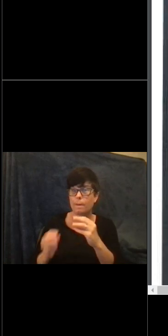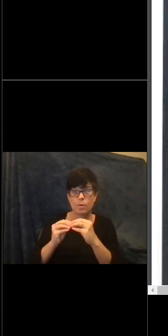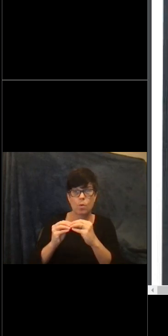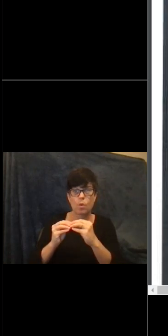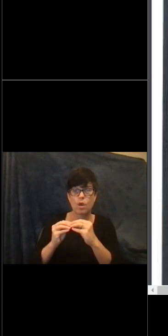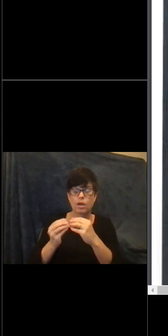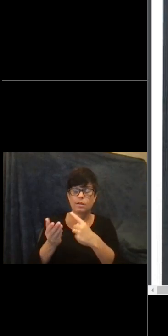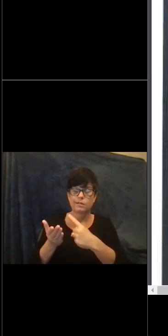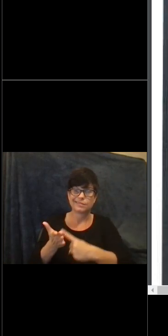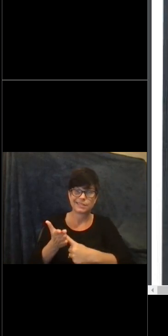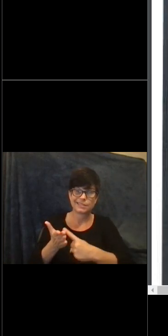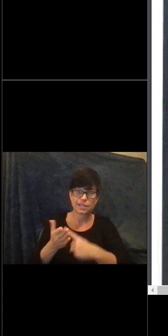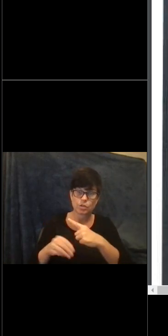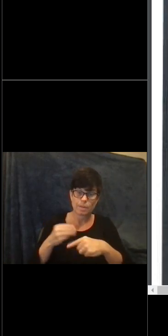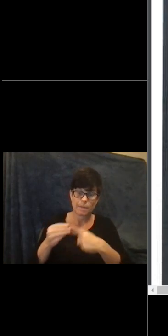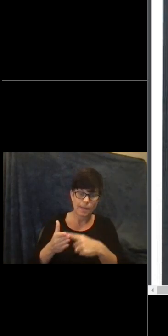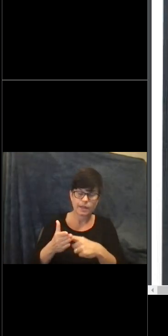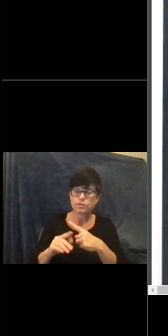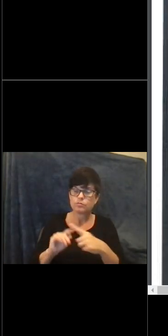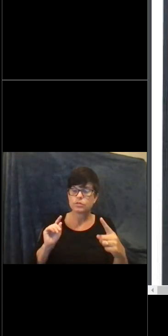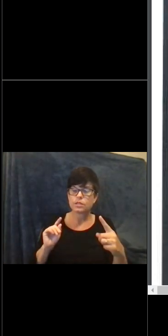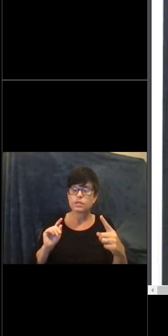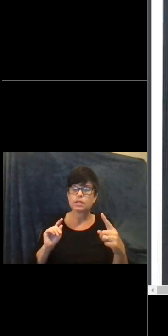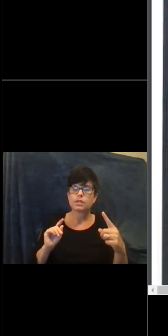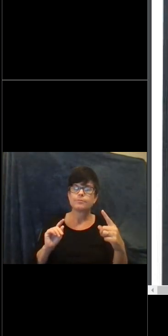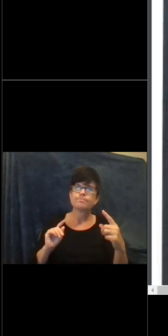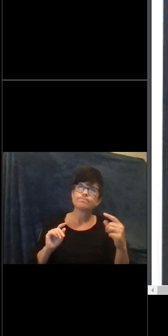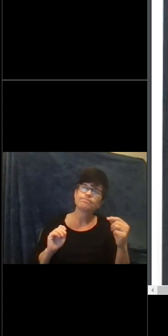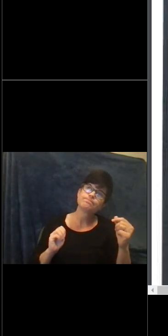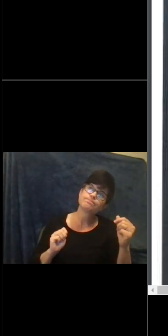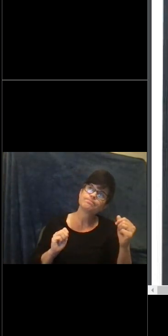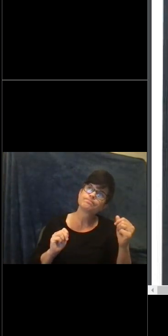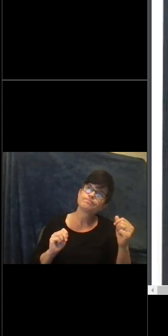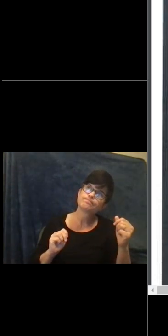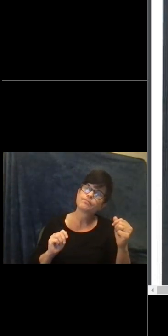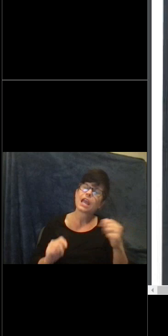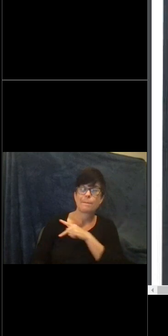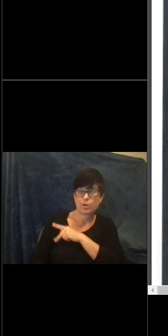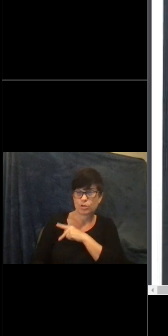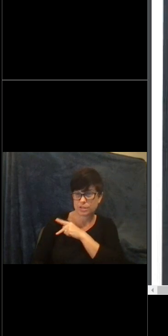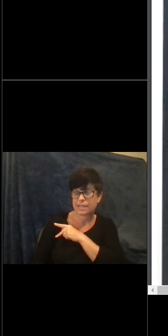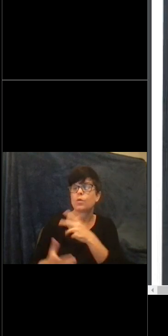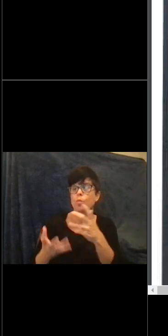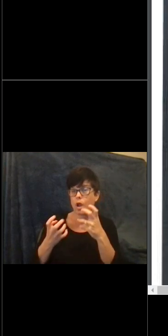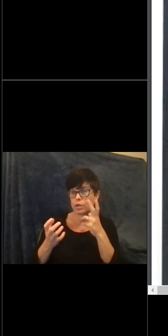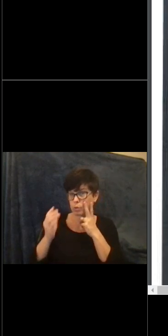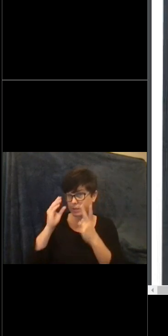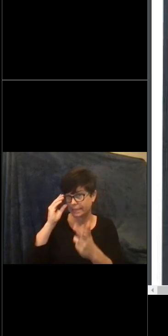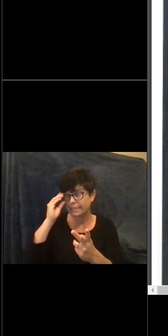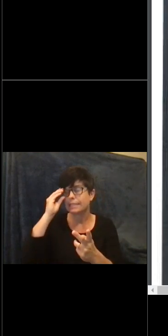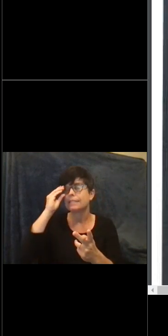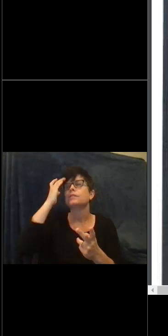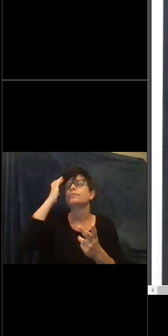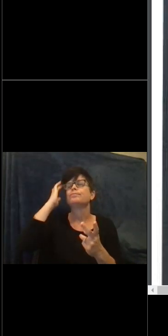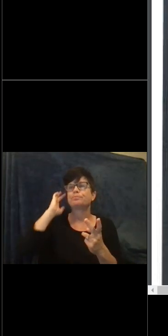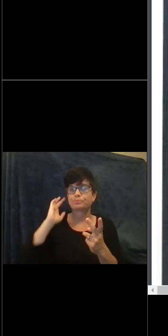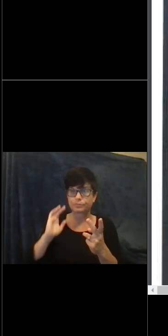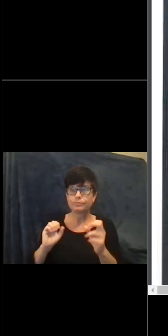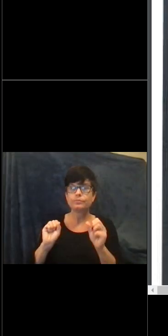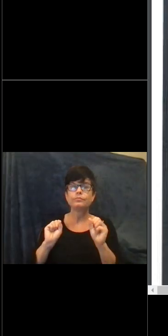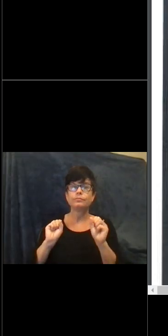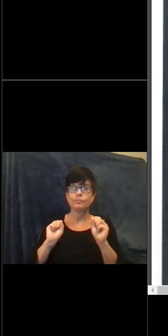had. But what I would personally like to see, hopefully, is can